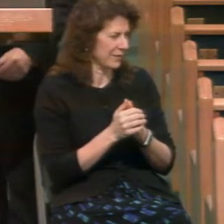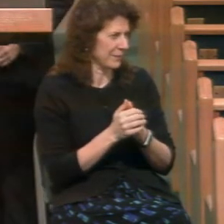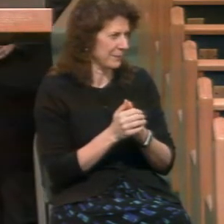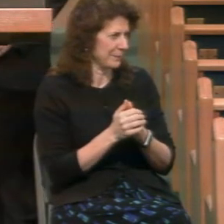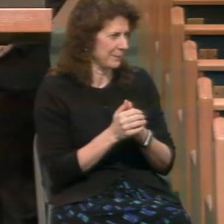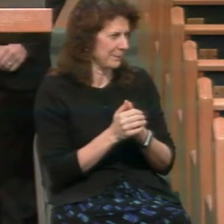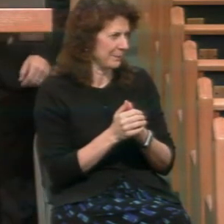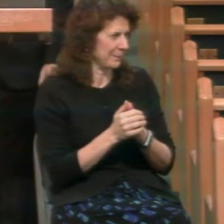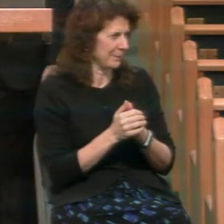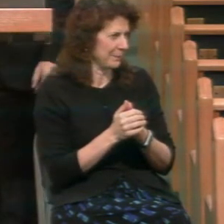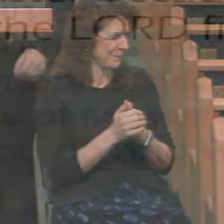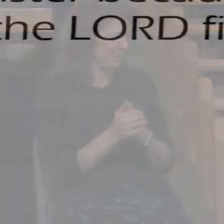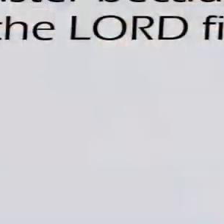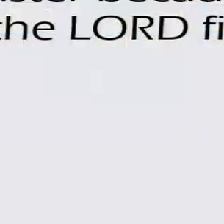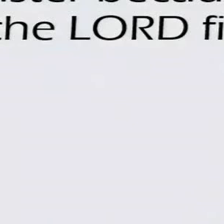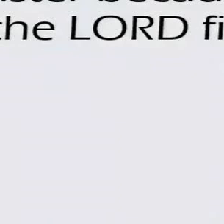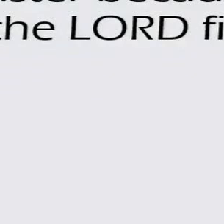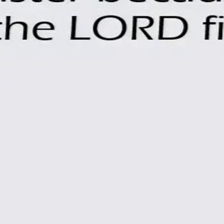issues also. And